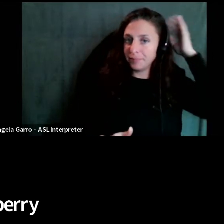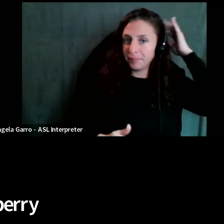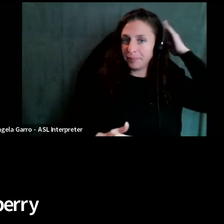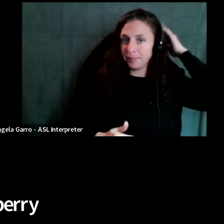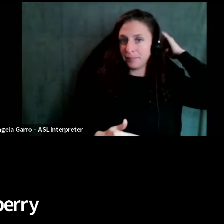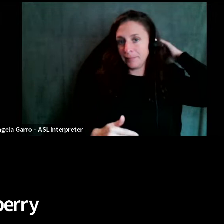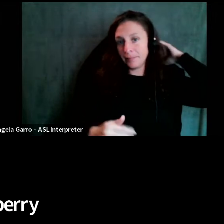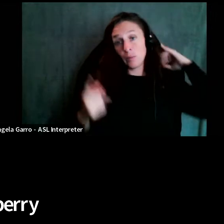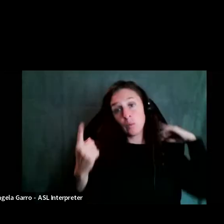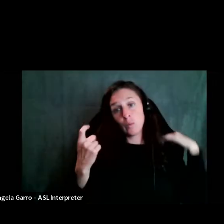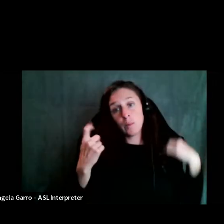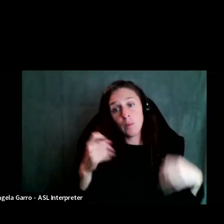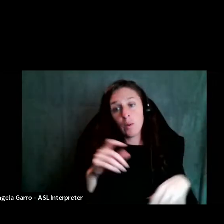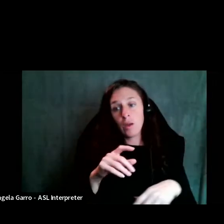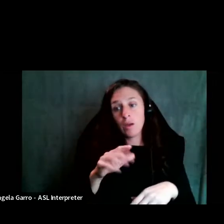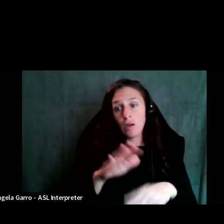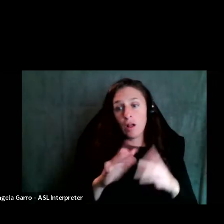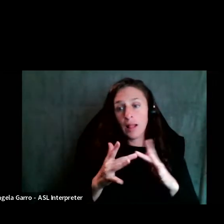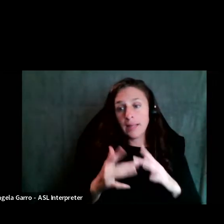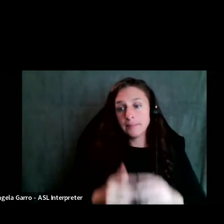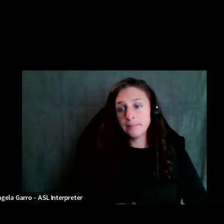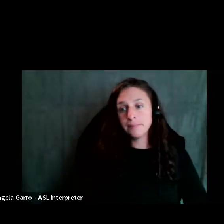One more online.